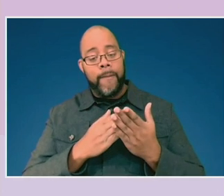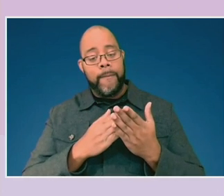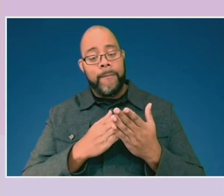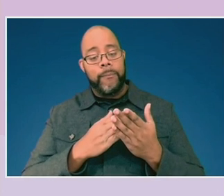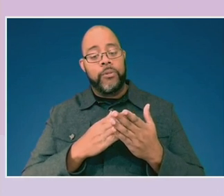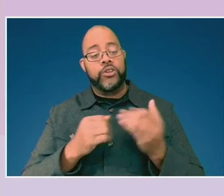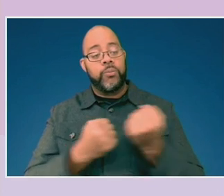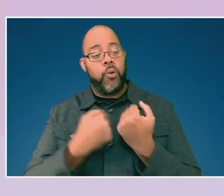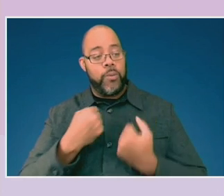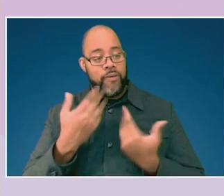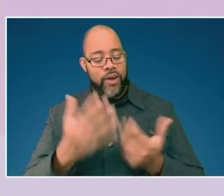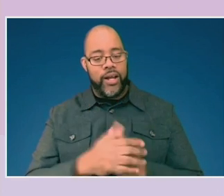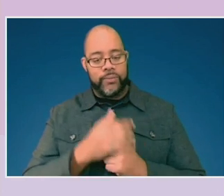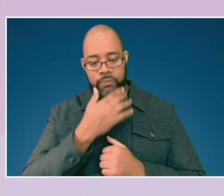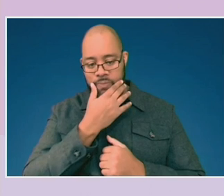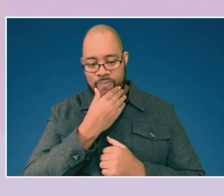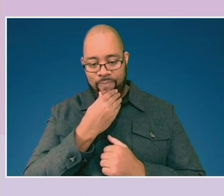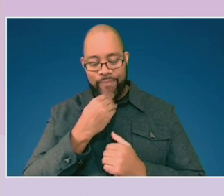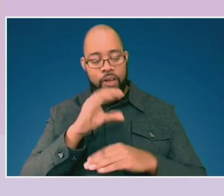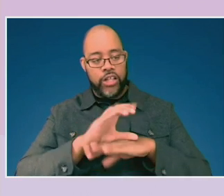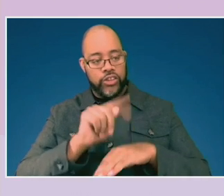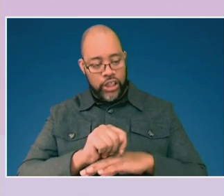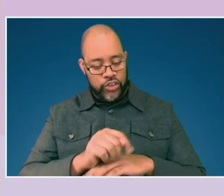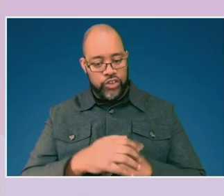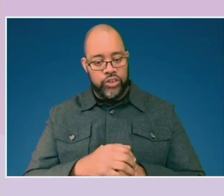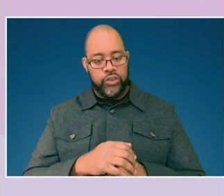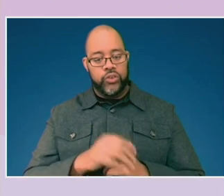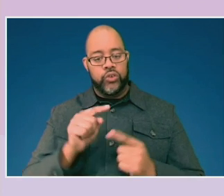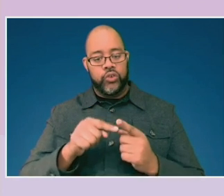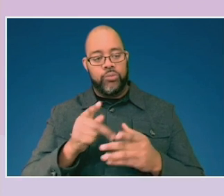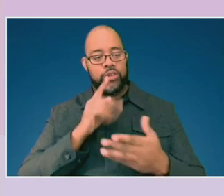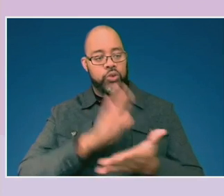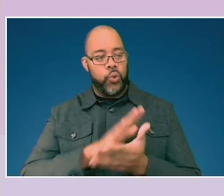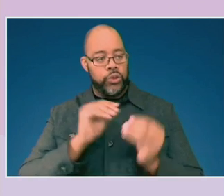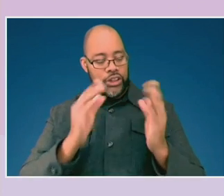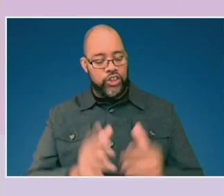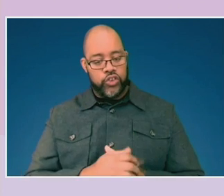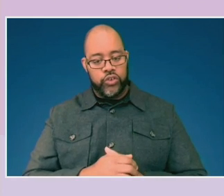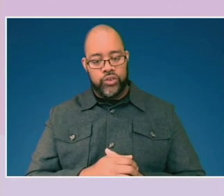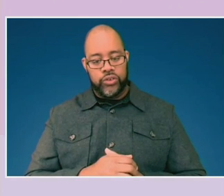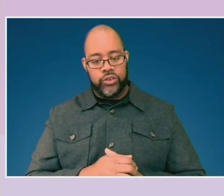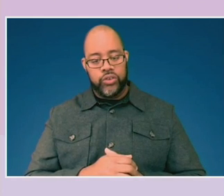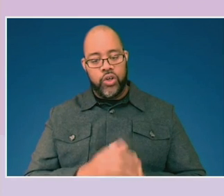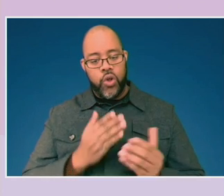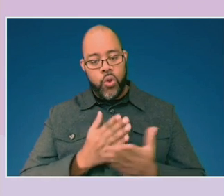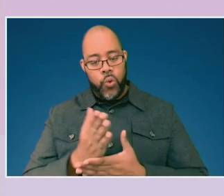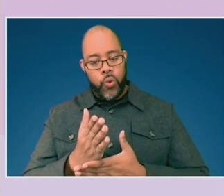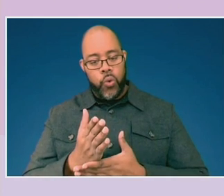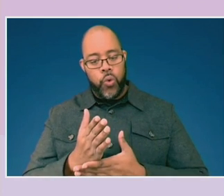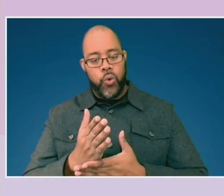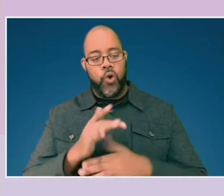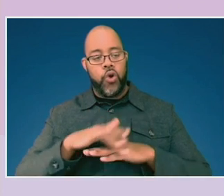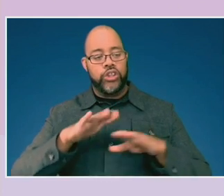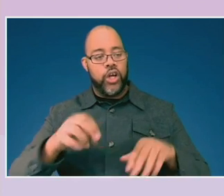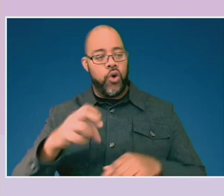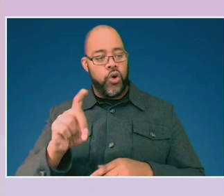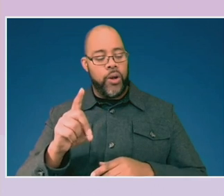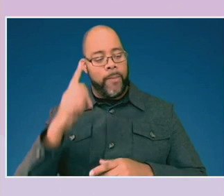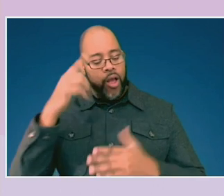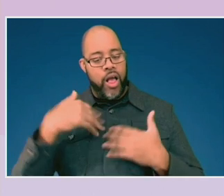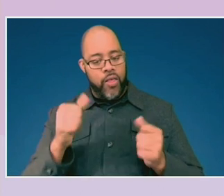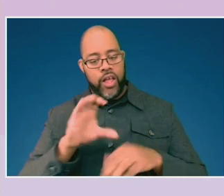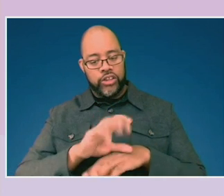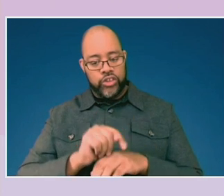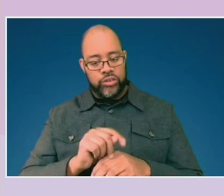that we provide are consultation to preschool teachers through an early childhood mental health consultation